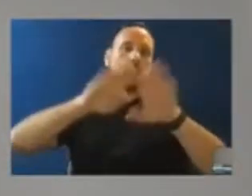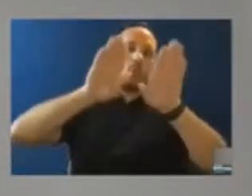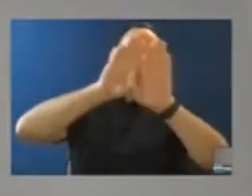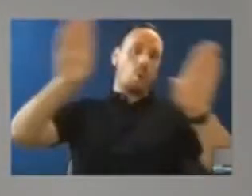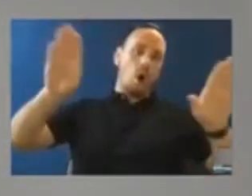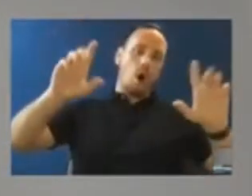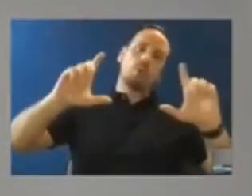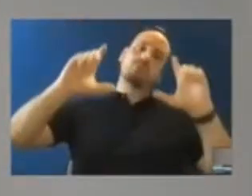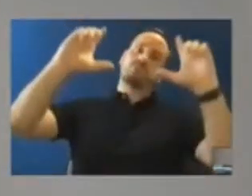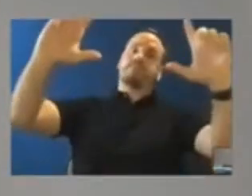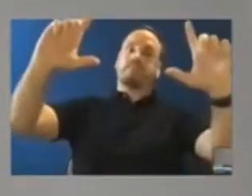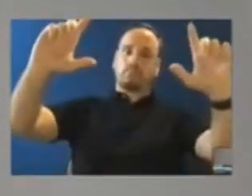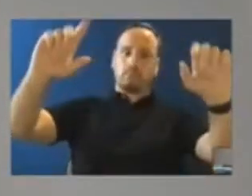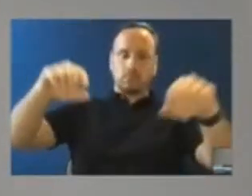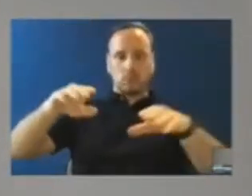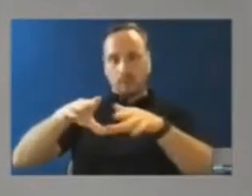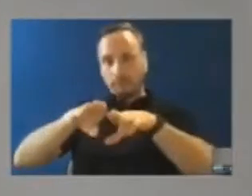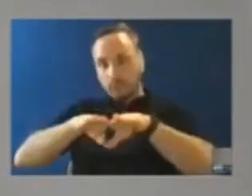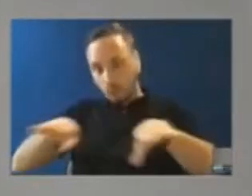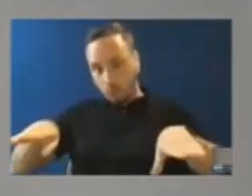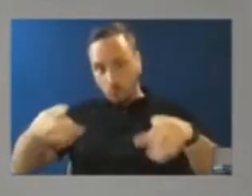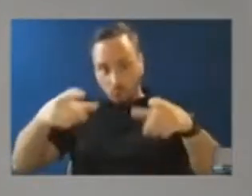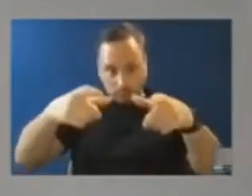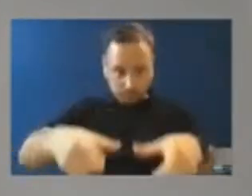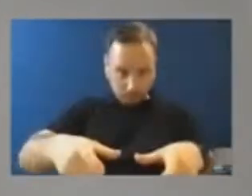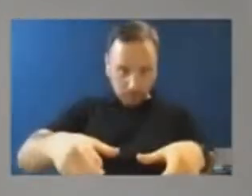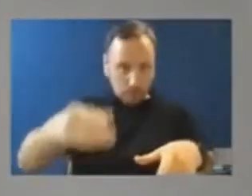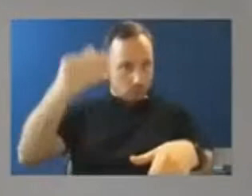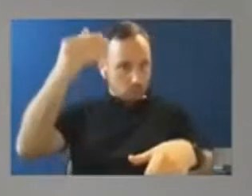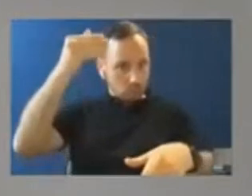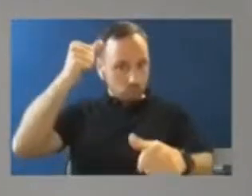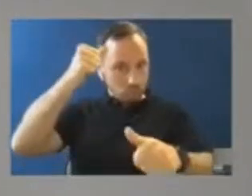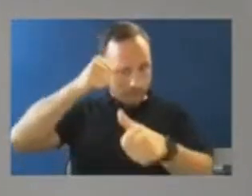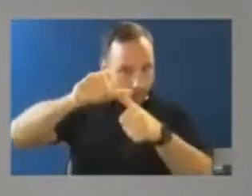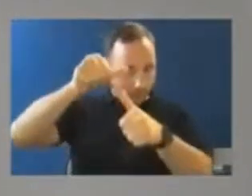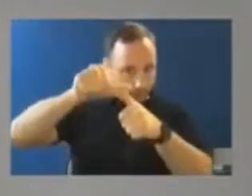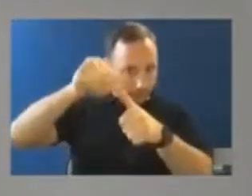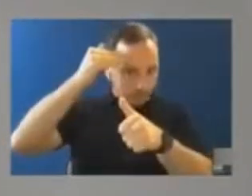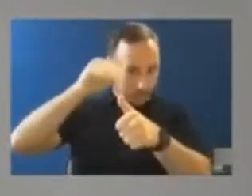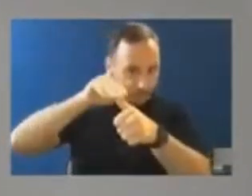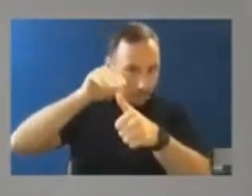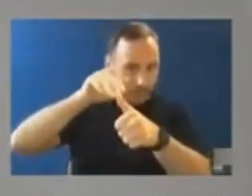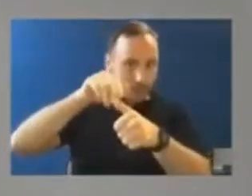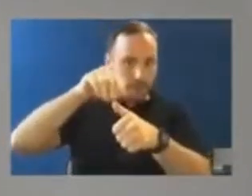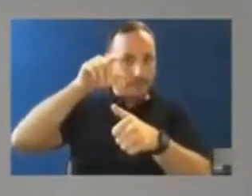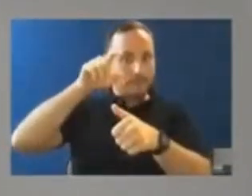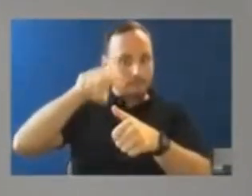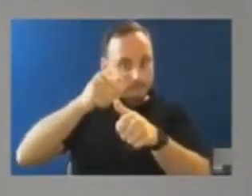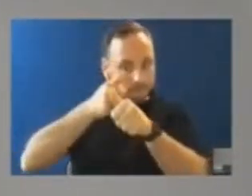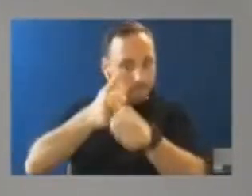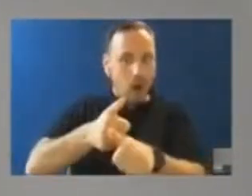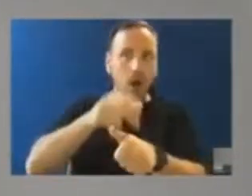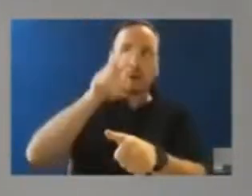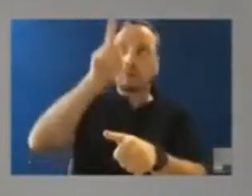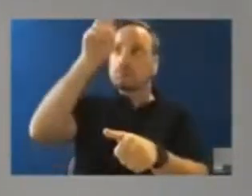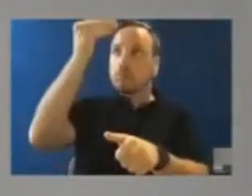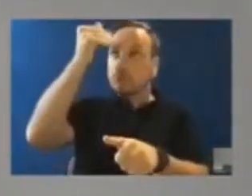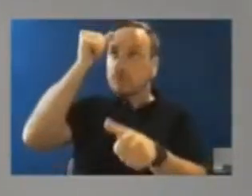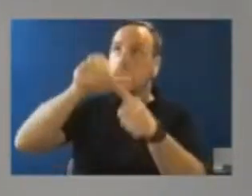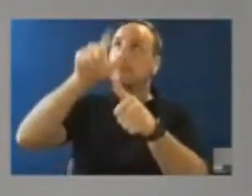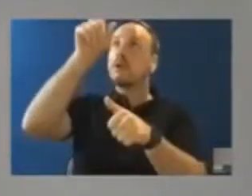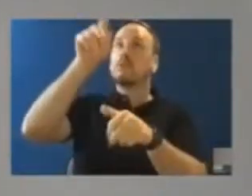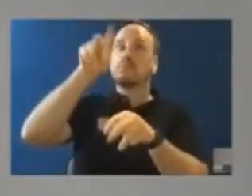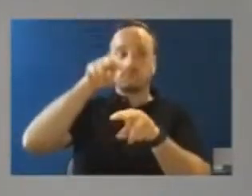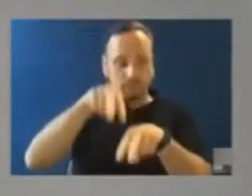of the COVID-related types of guidance that we need to all follow when we are in our school buildings and in